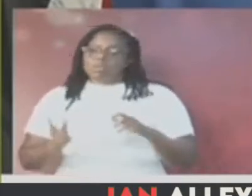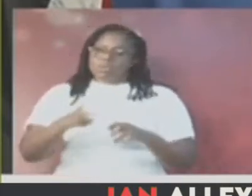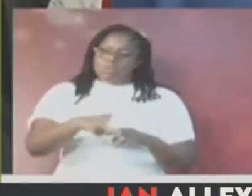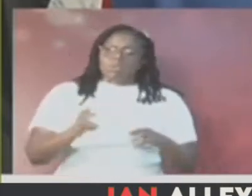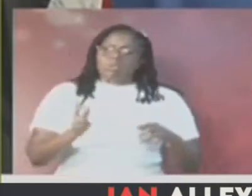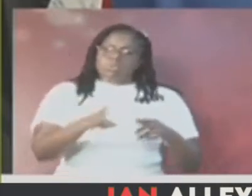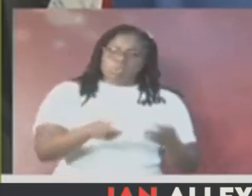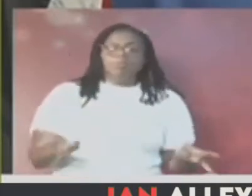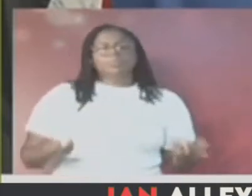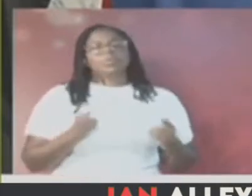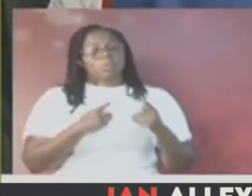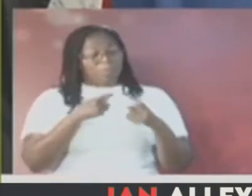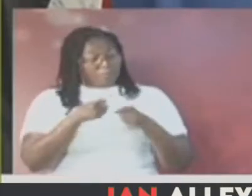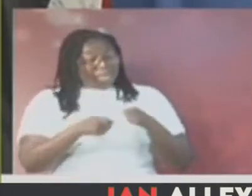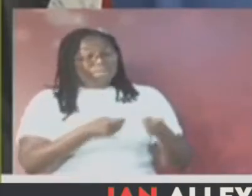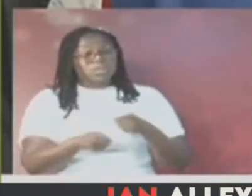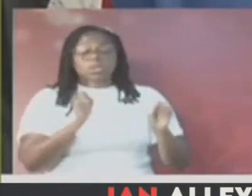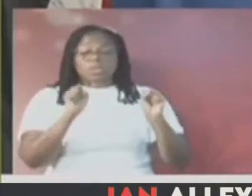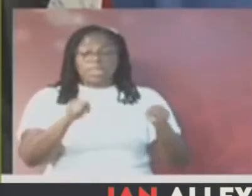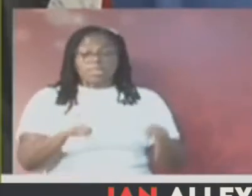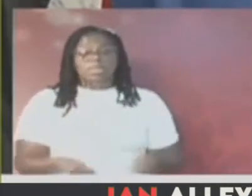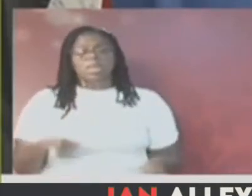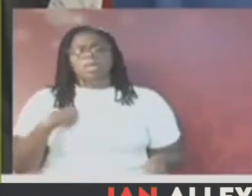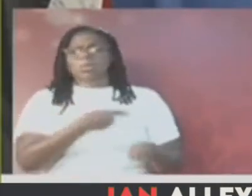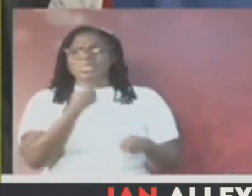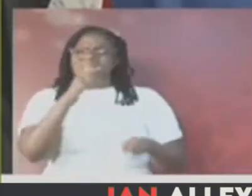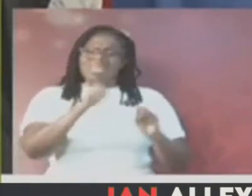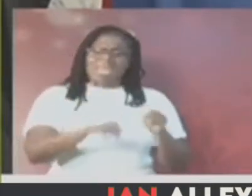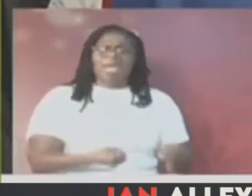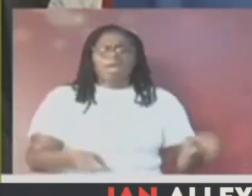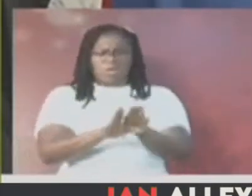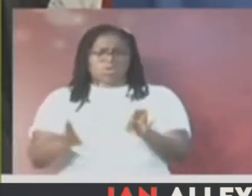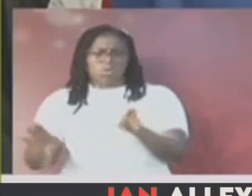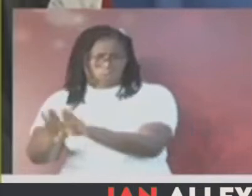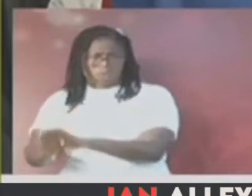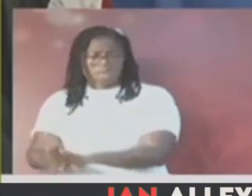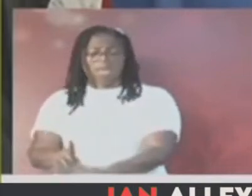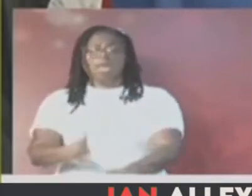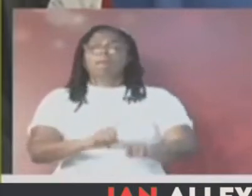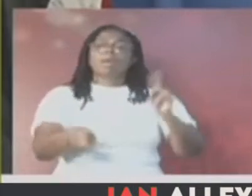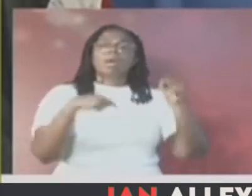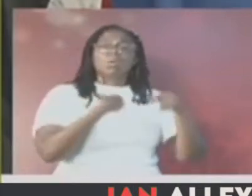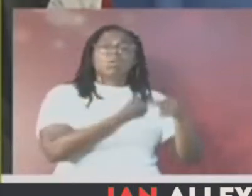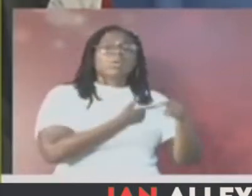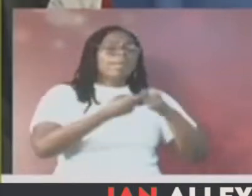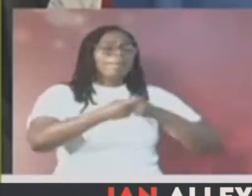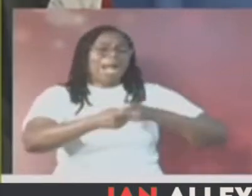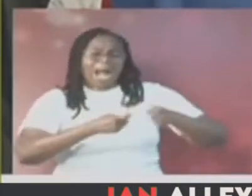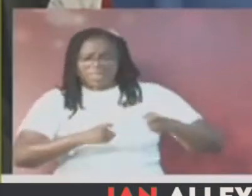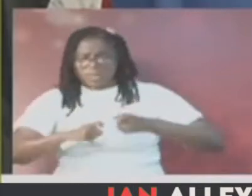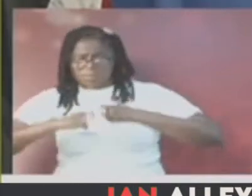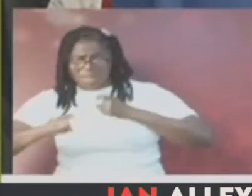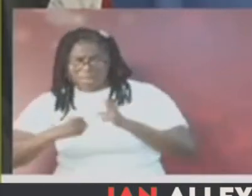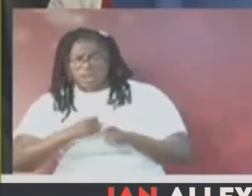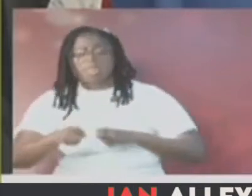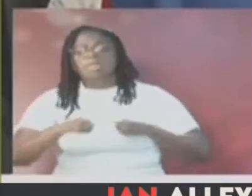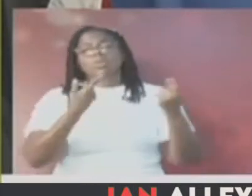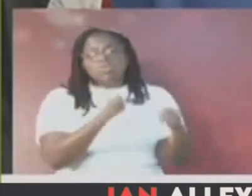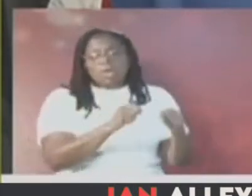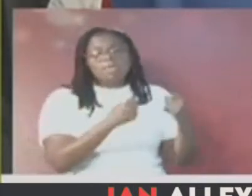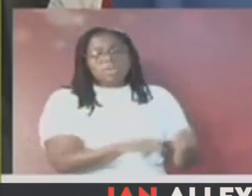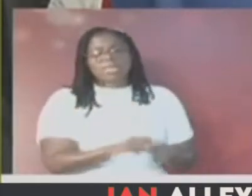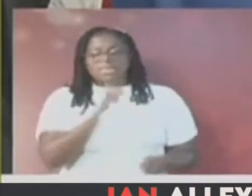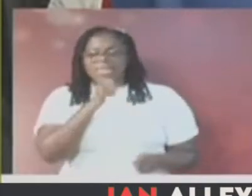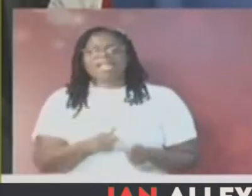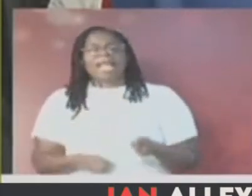And our border, we say loosely the border is closed, but basically what we are operating management over the border. That's what it is. The border is not just